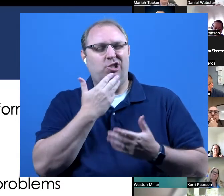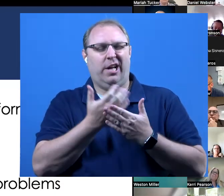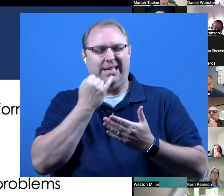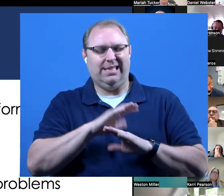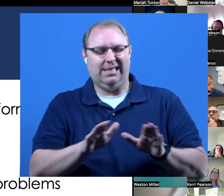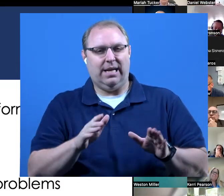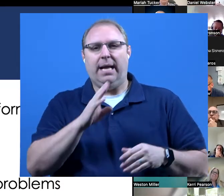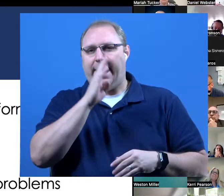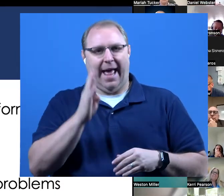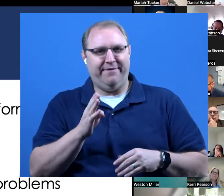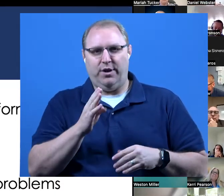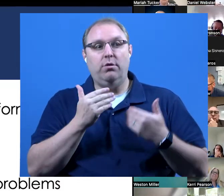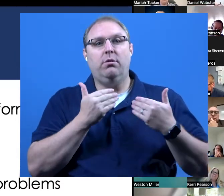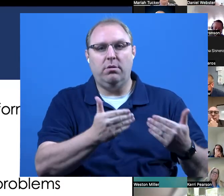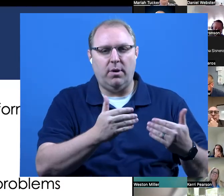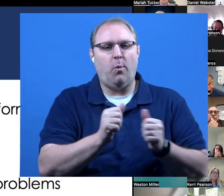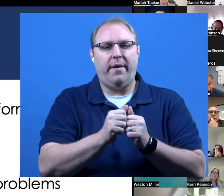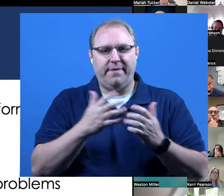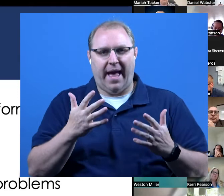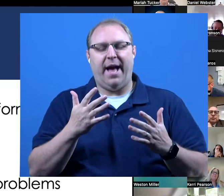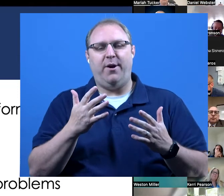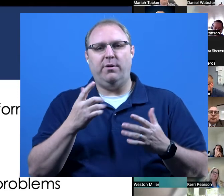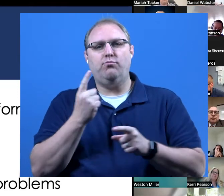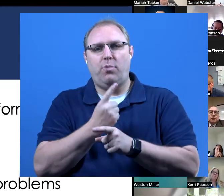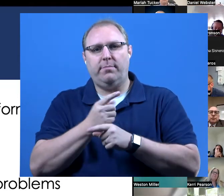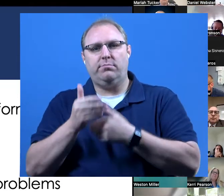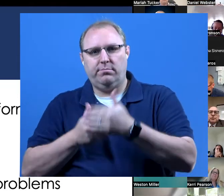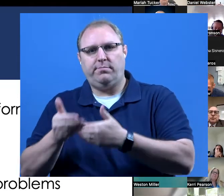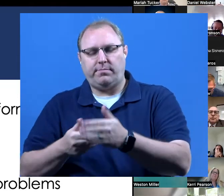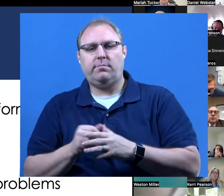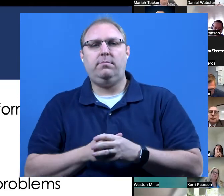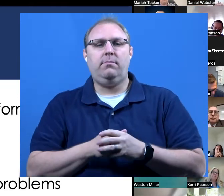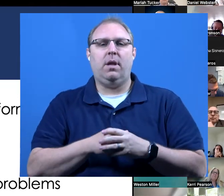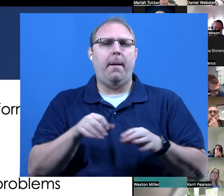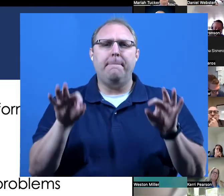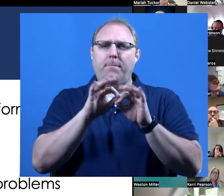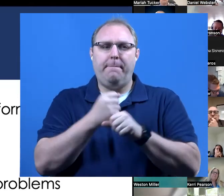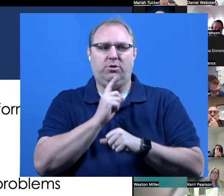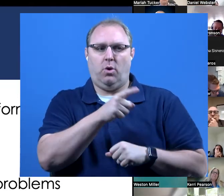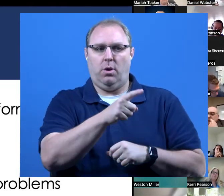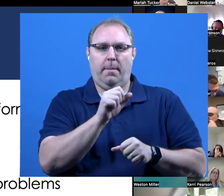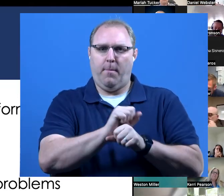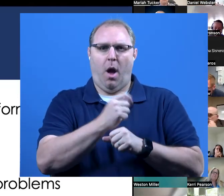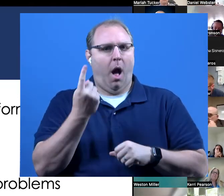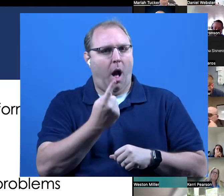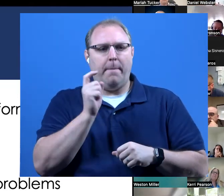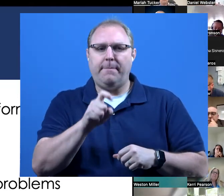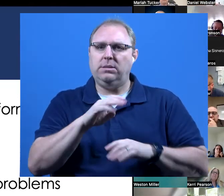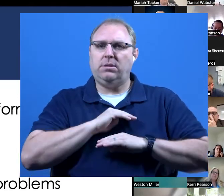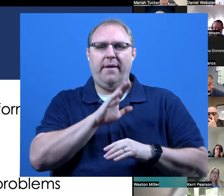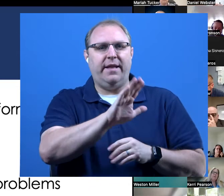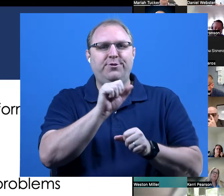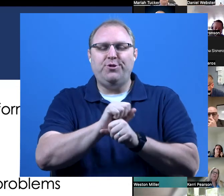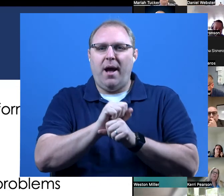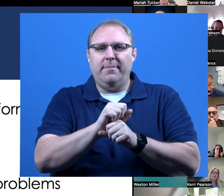employees accountable to job performance and expectations. Always do that. That's your expectation as a supervisor. Never ask if they have mental or